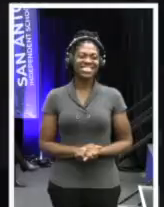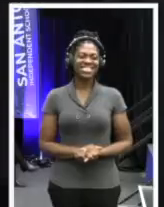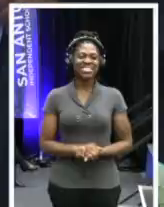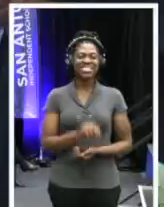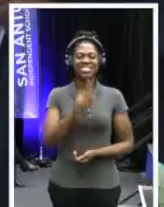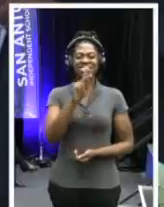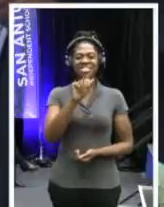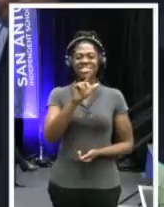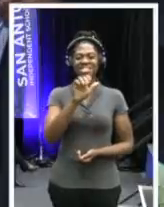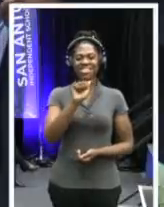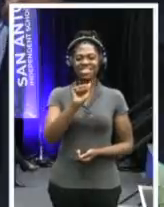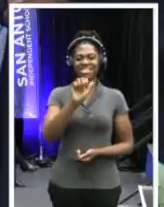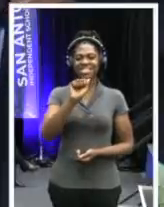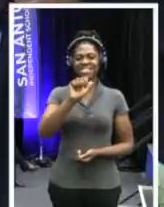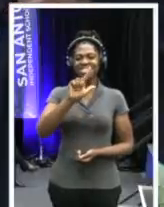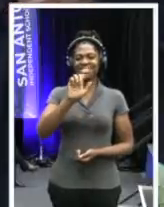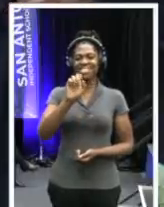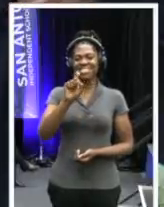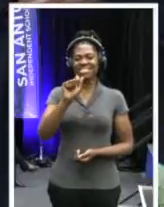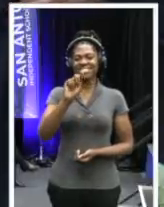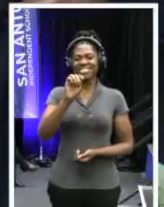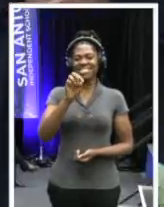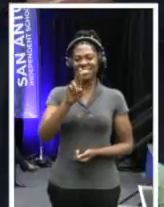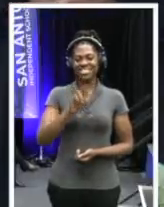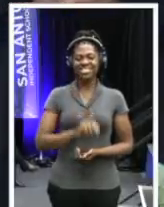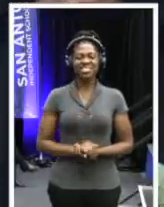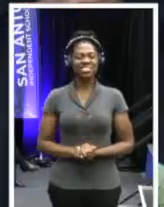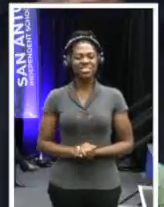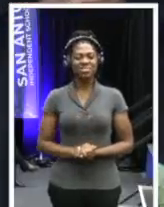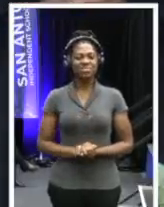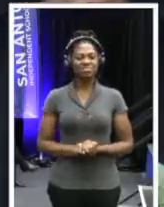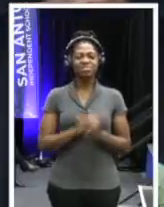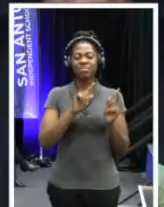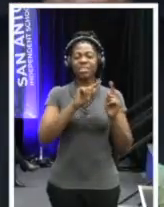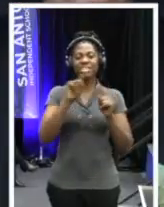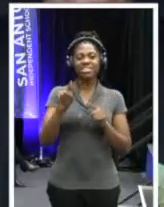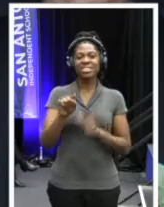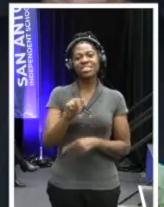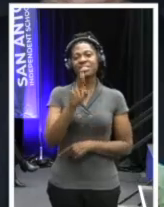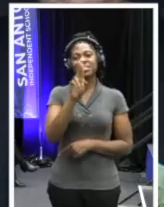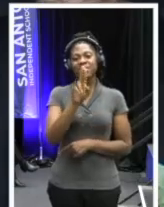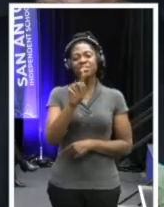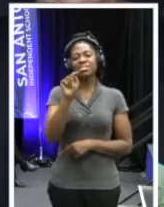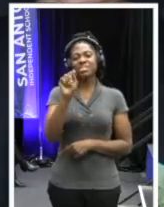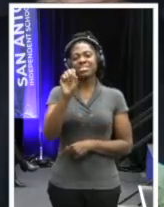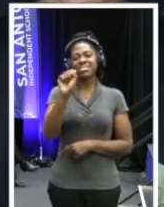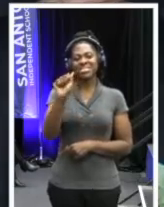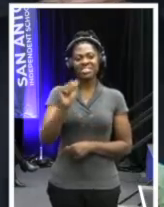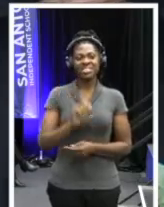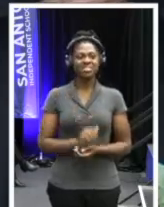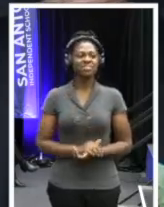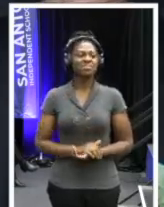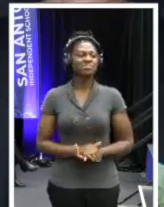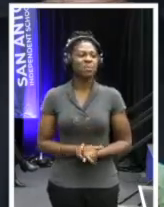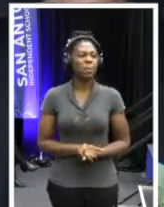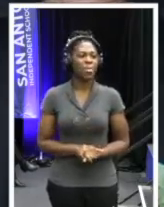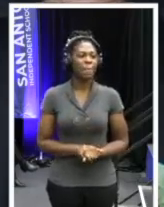Kalia Sky Alexander will be attending the University of Texas at San Antonio.